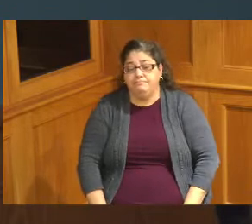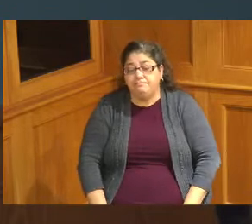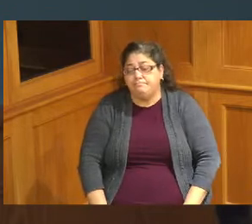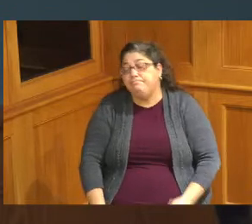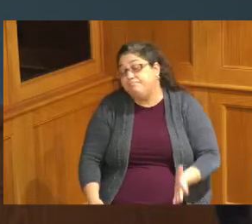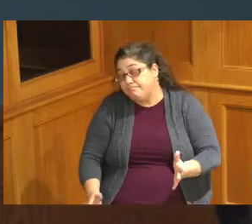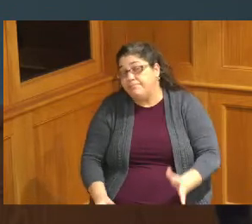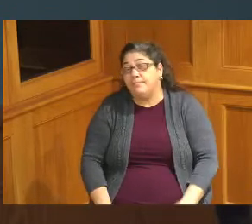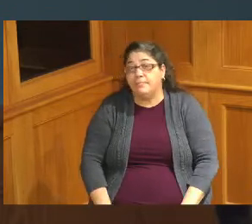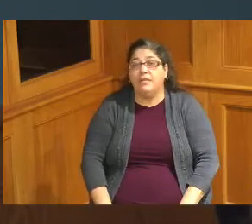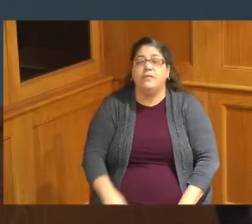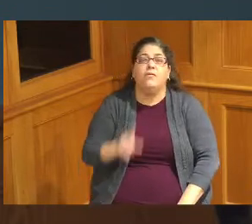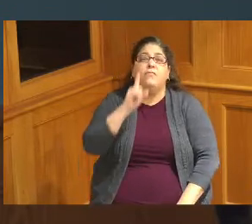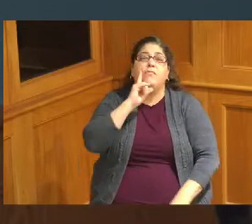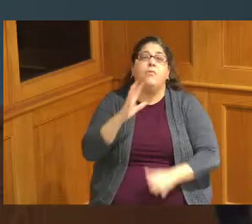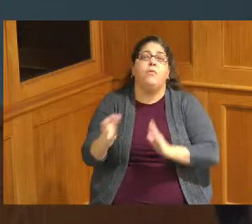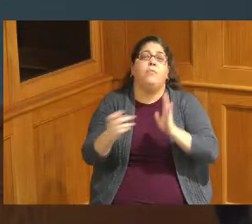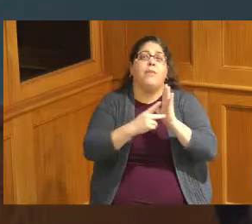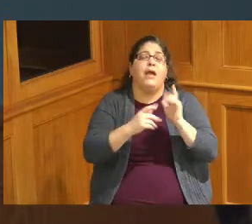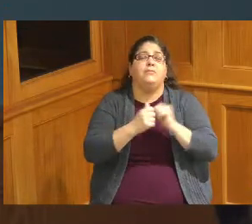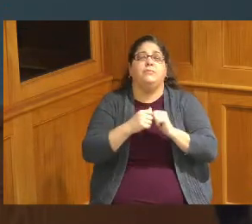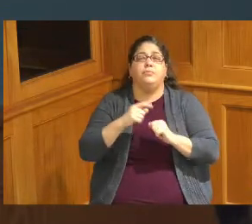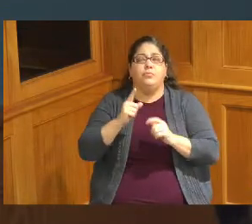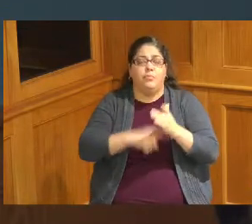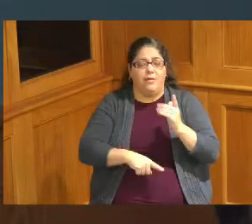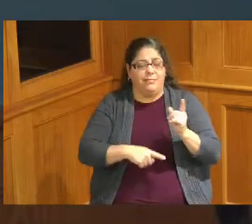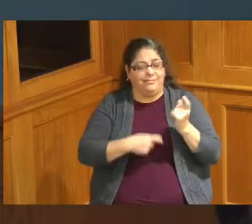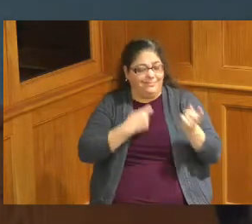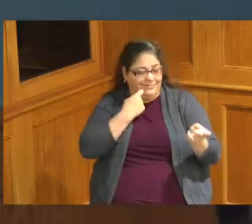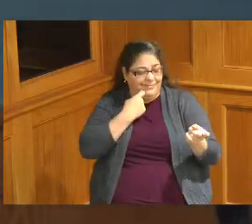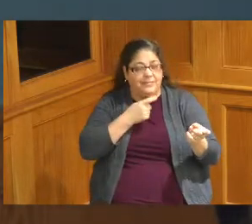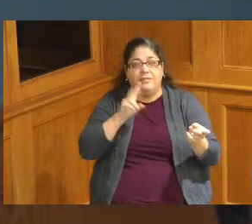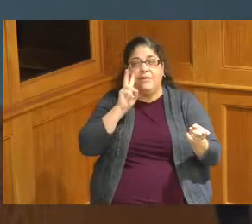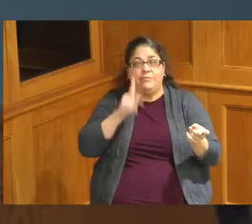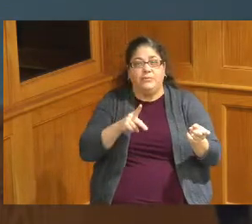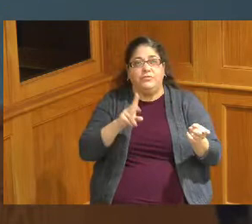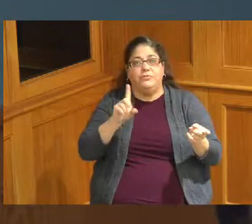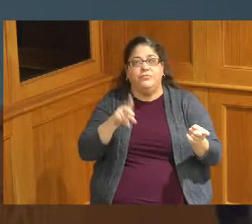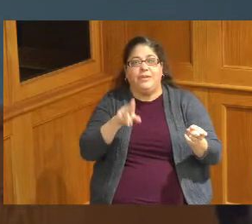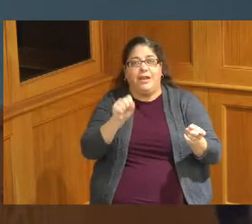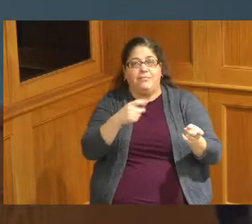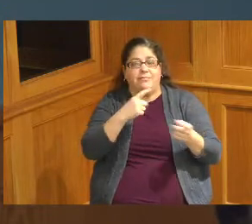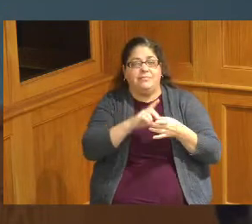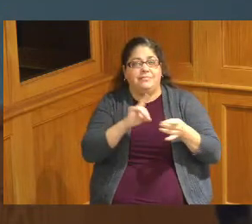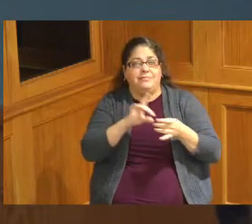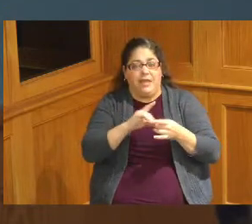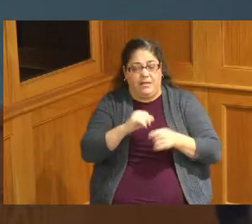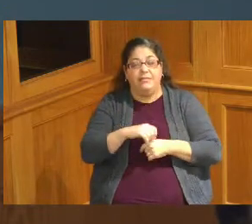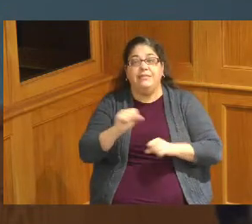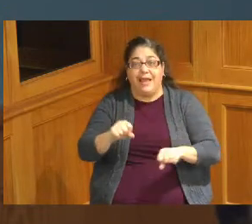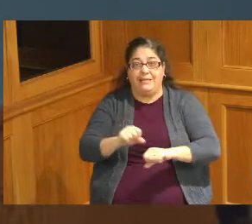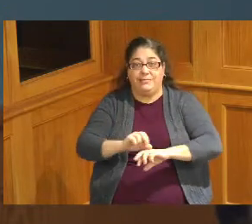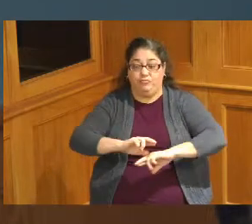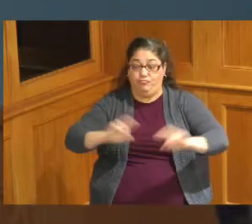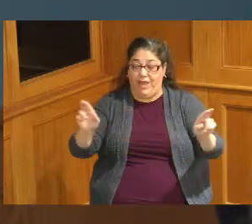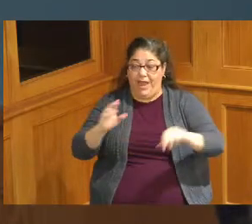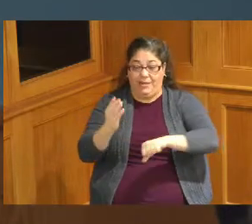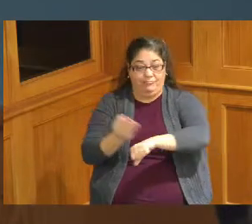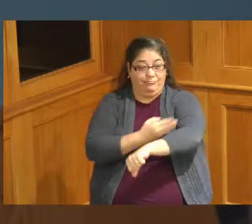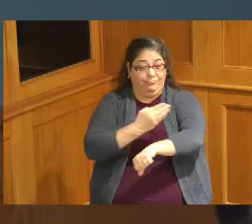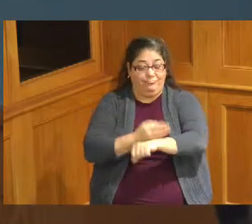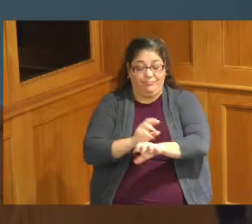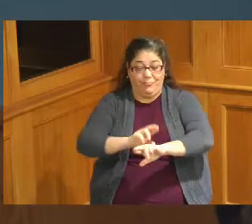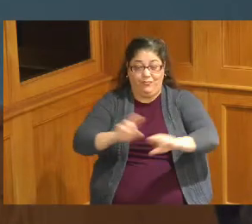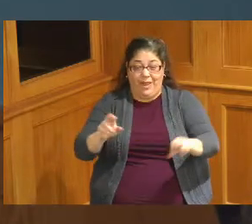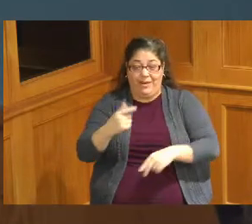Yeah, and going back to what Vice President Treehouse indicated, yes, the site was ready at the